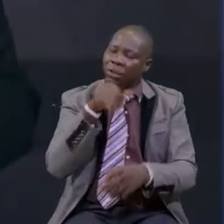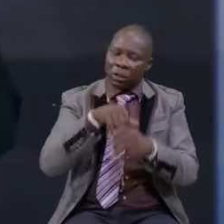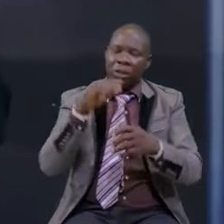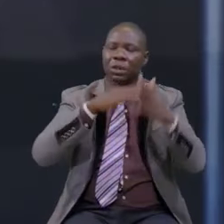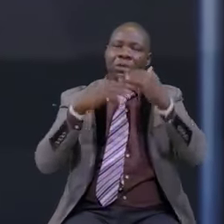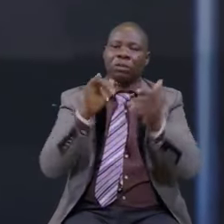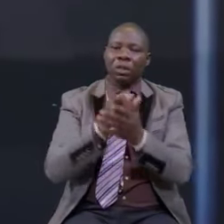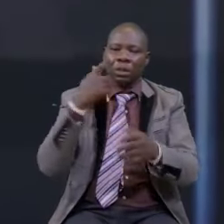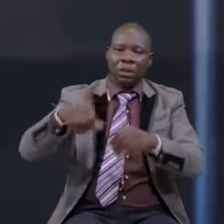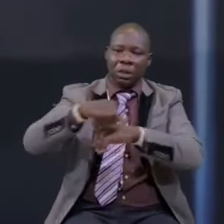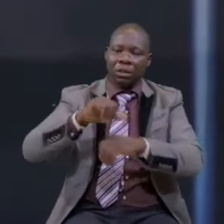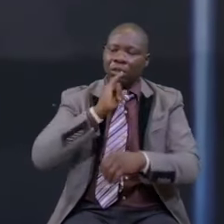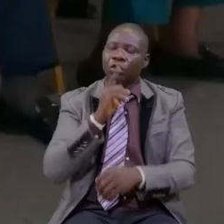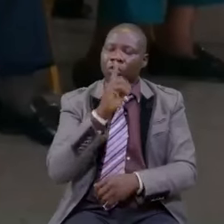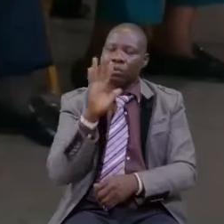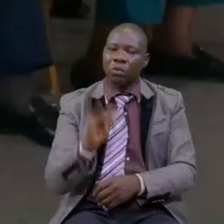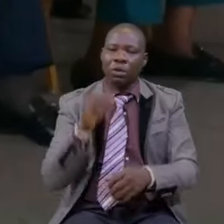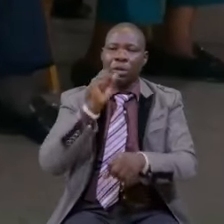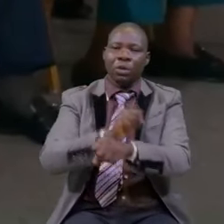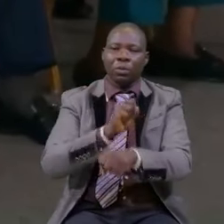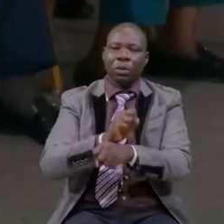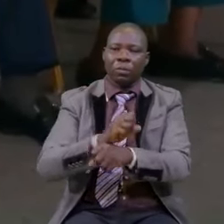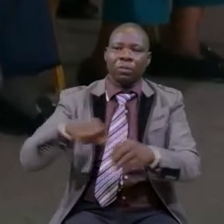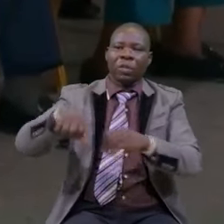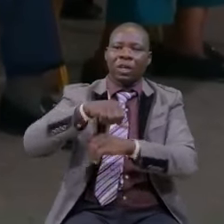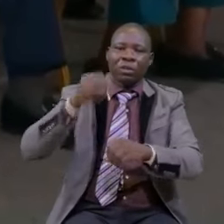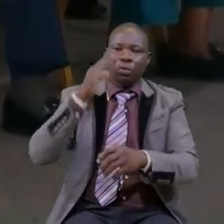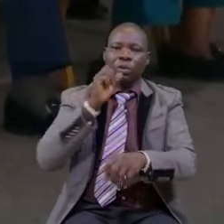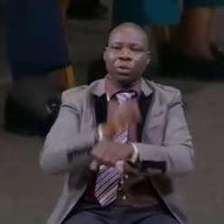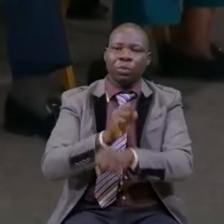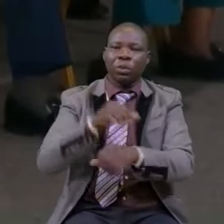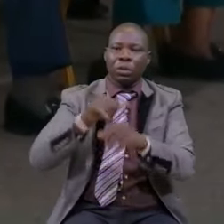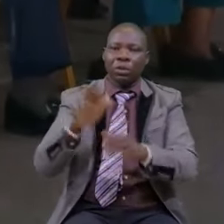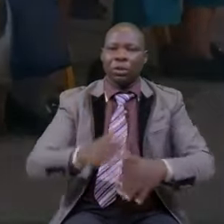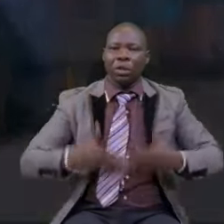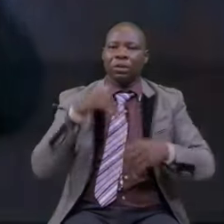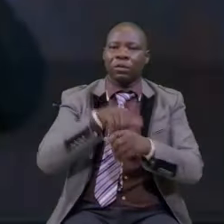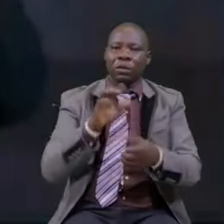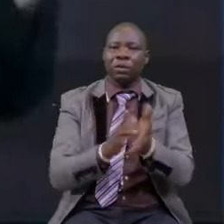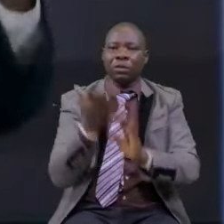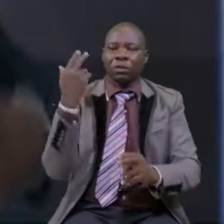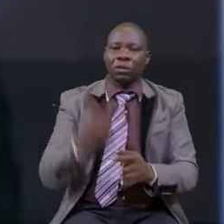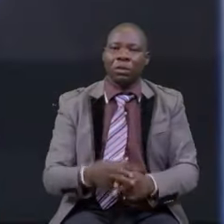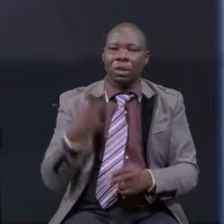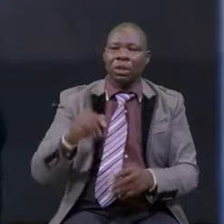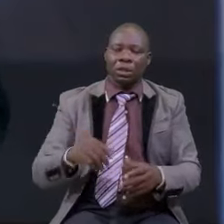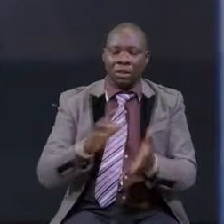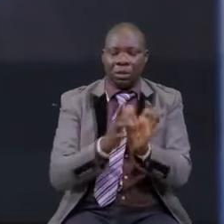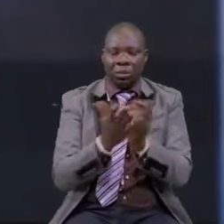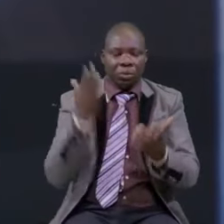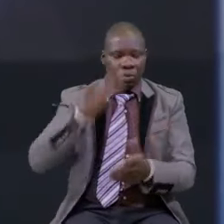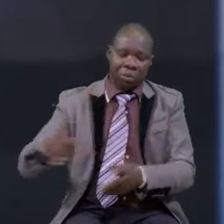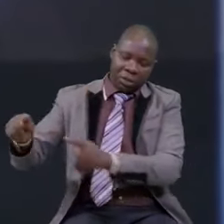really working. Anointing will work in your life. The Bible will be transferred into your